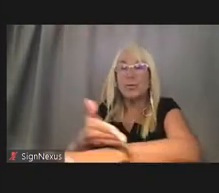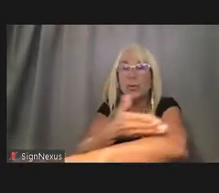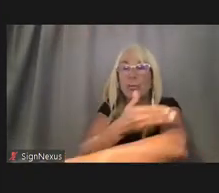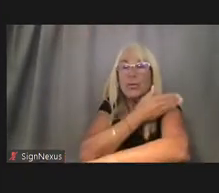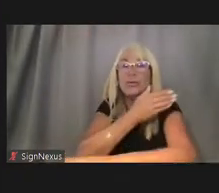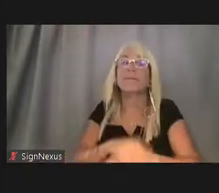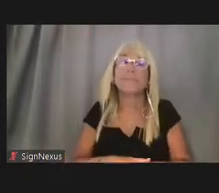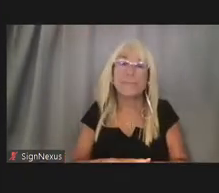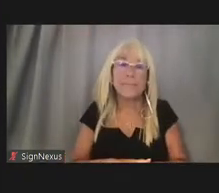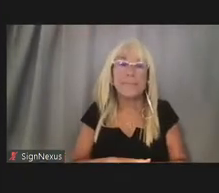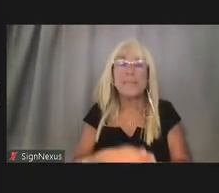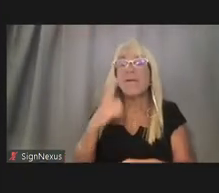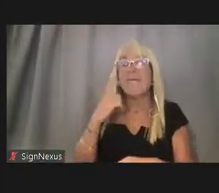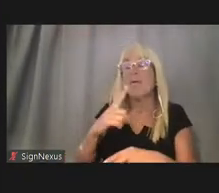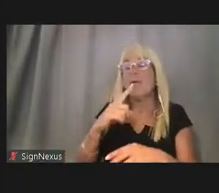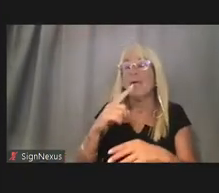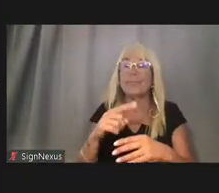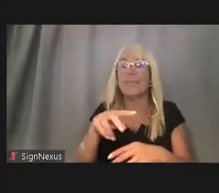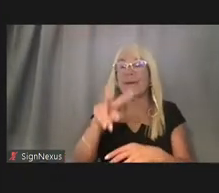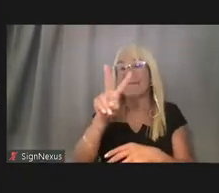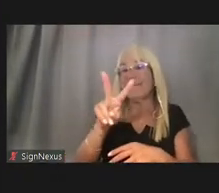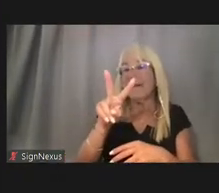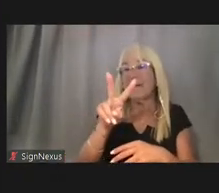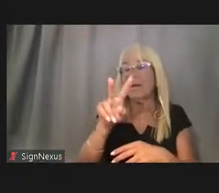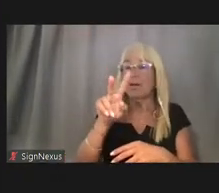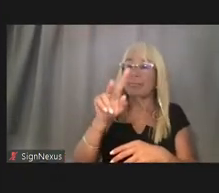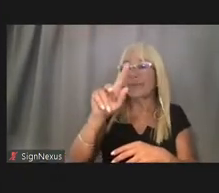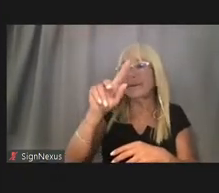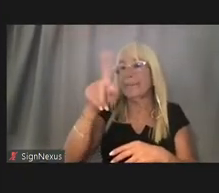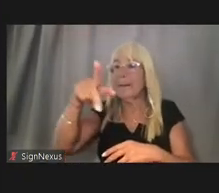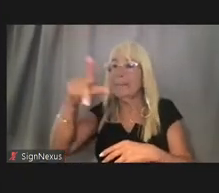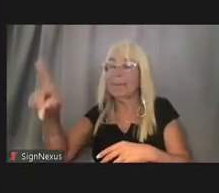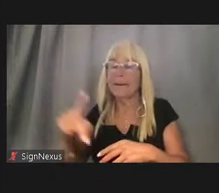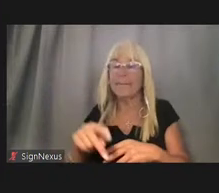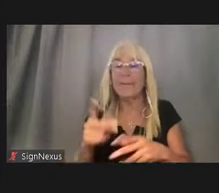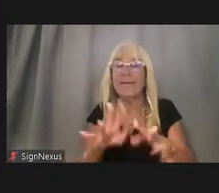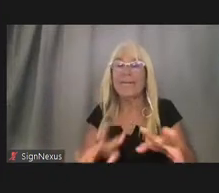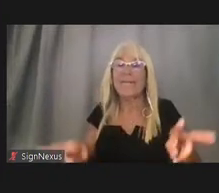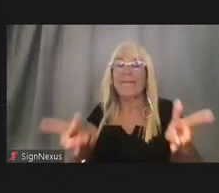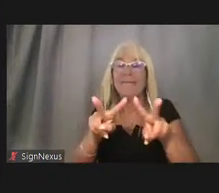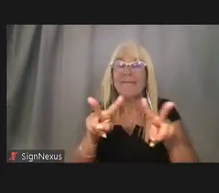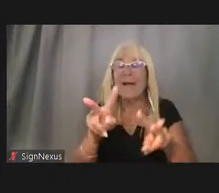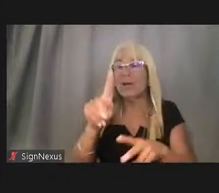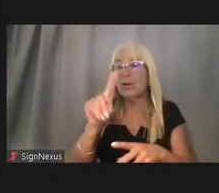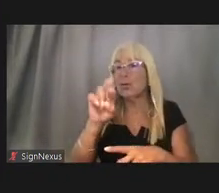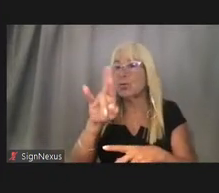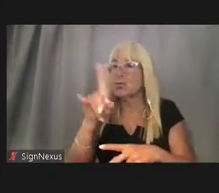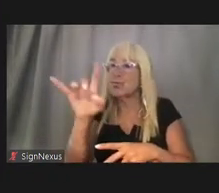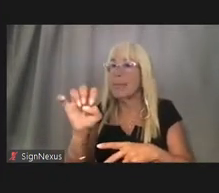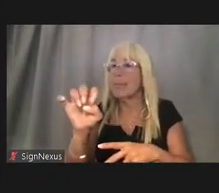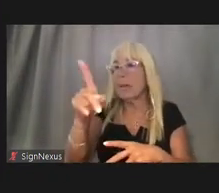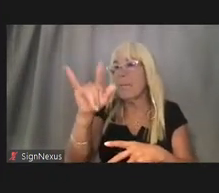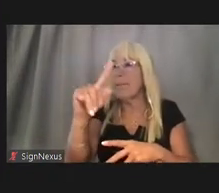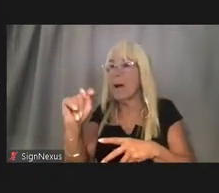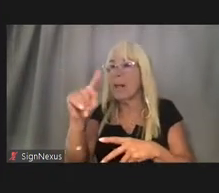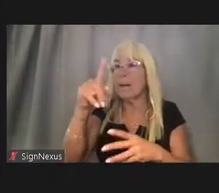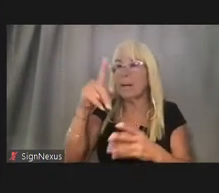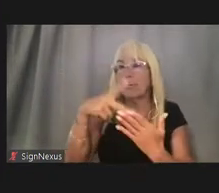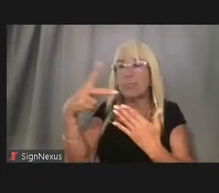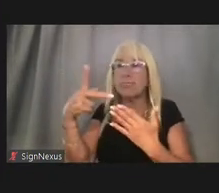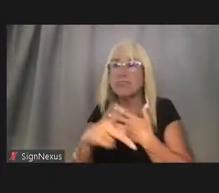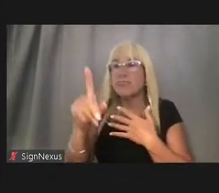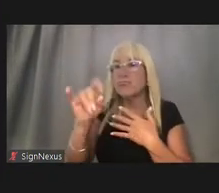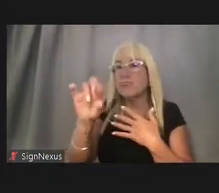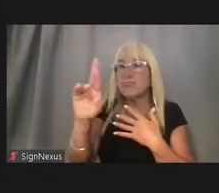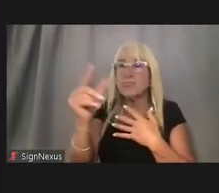pricing pilot program or V triple p the need is to reduce vehicle congestion in the Manhattan Central business district and create